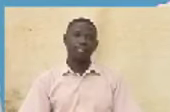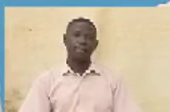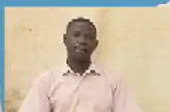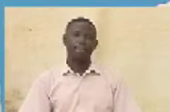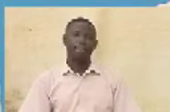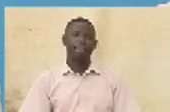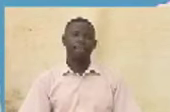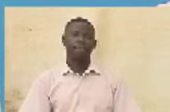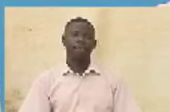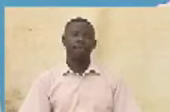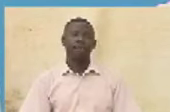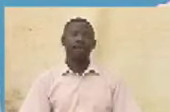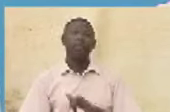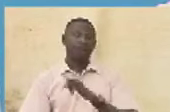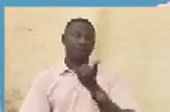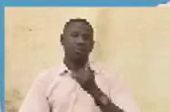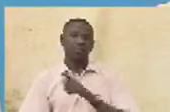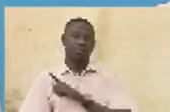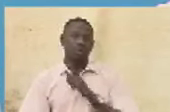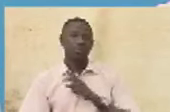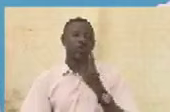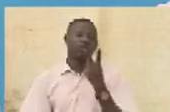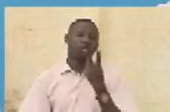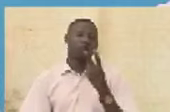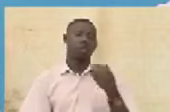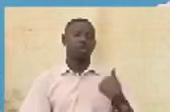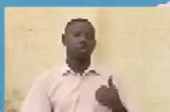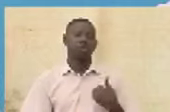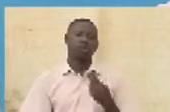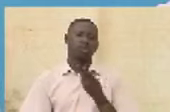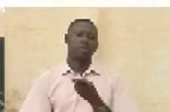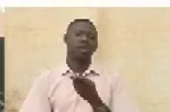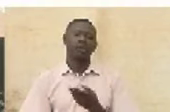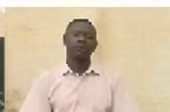ba handol mo flaram. Yes, we were two.